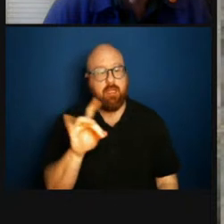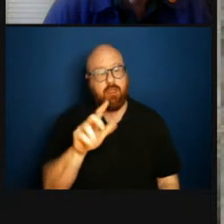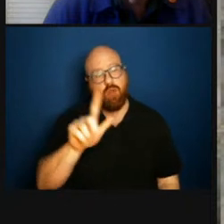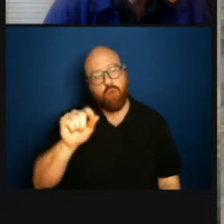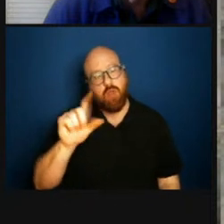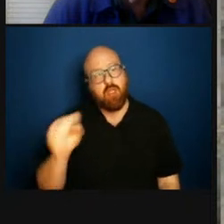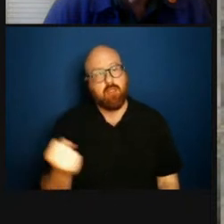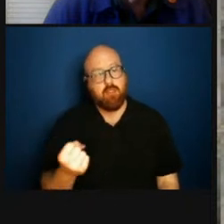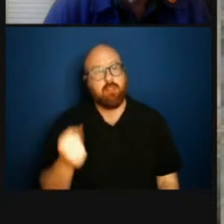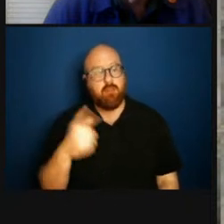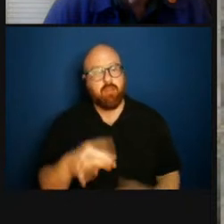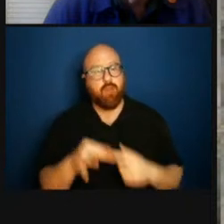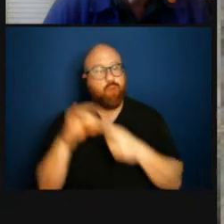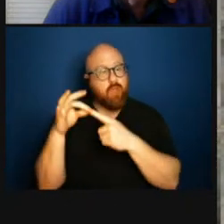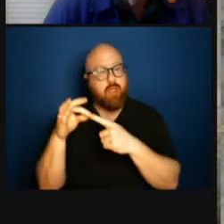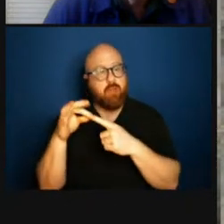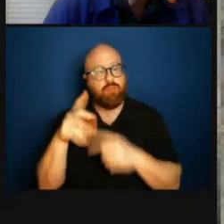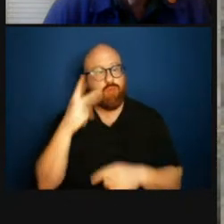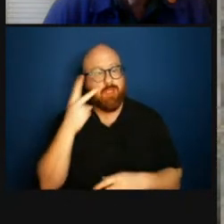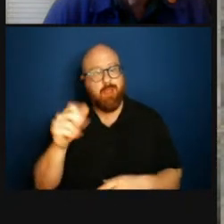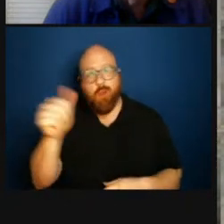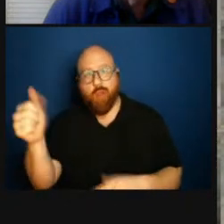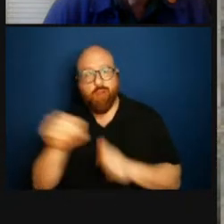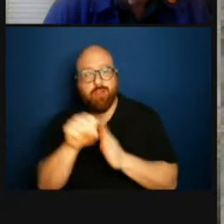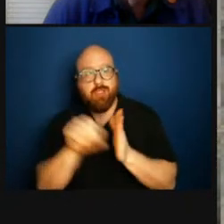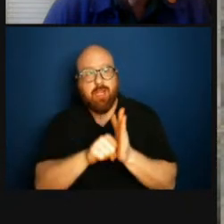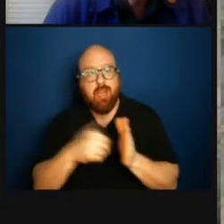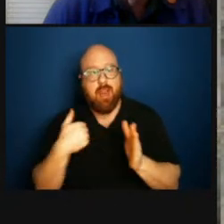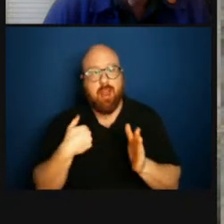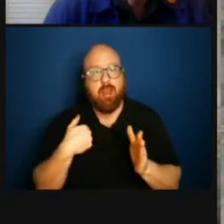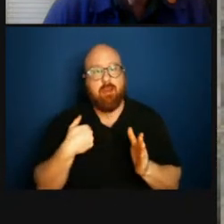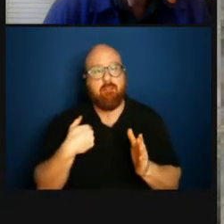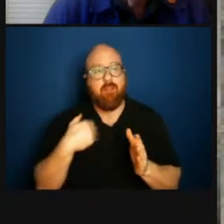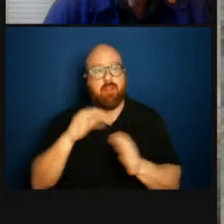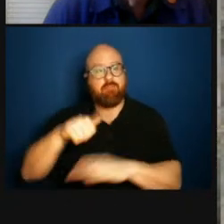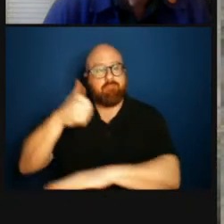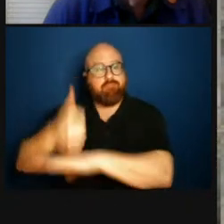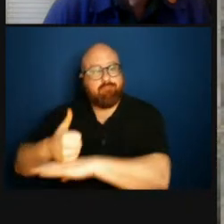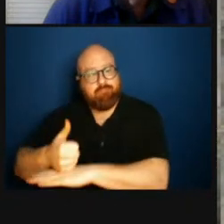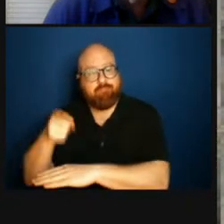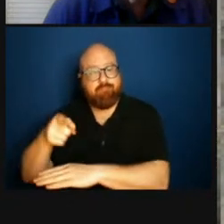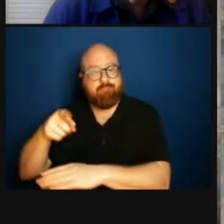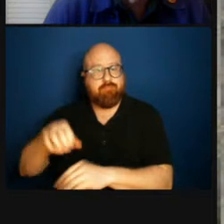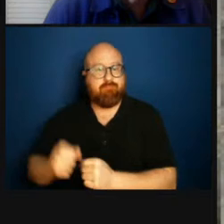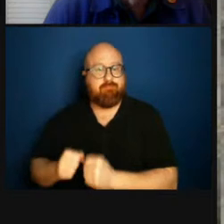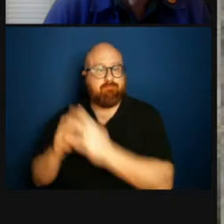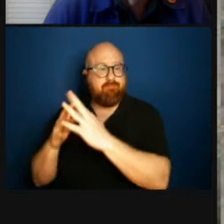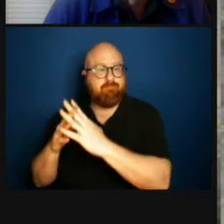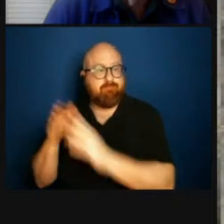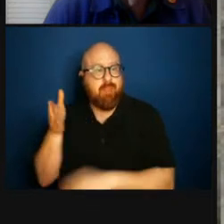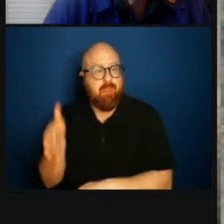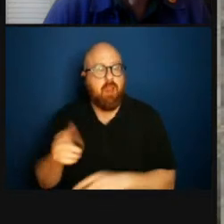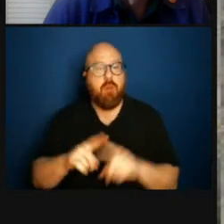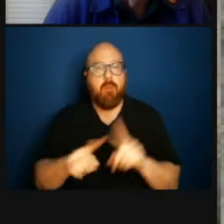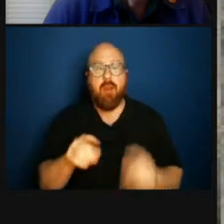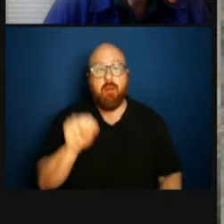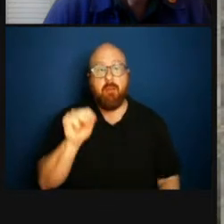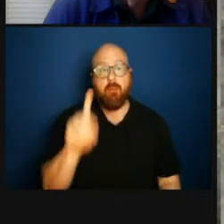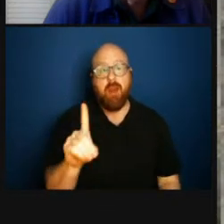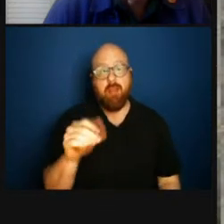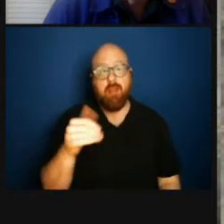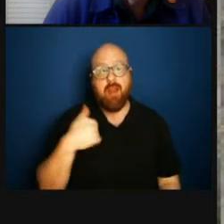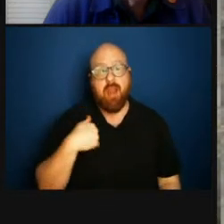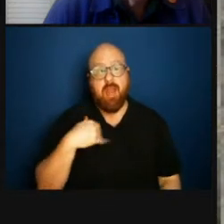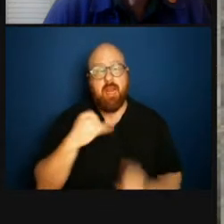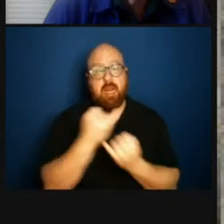states had settlements, as you can see on this map, but way to the south at the bottom, Maryland had an independent colony called Maryland